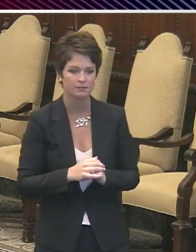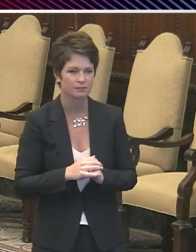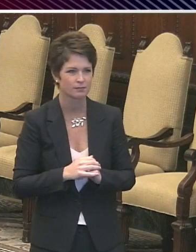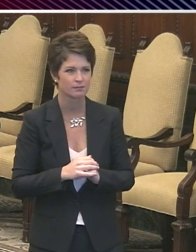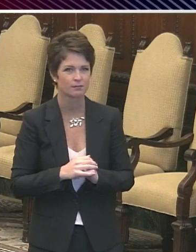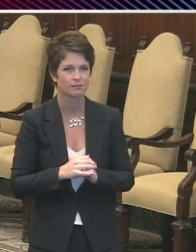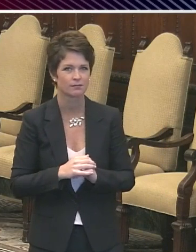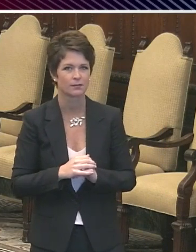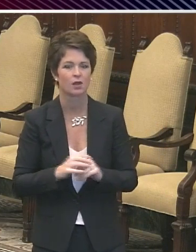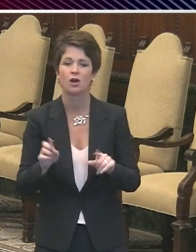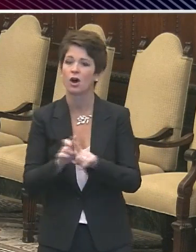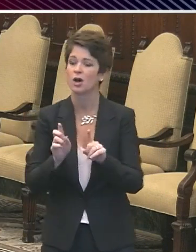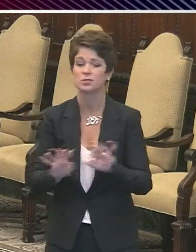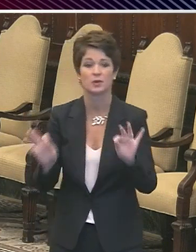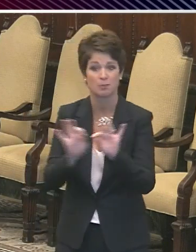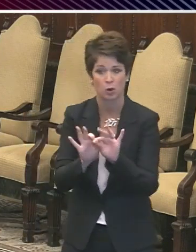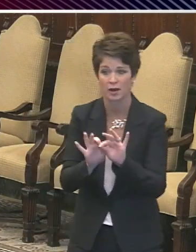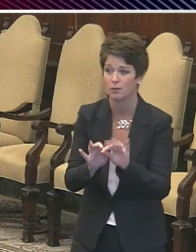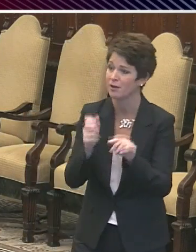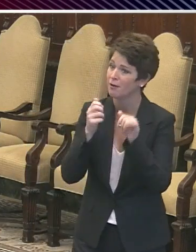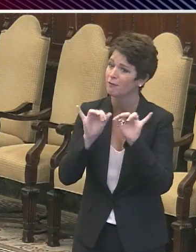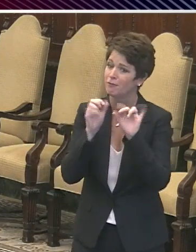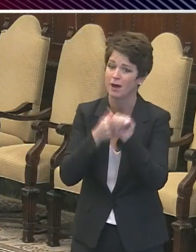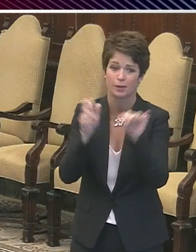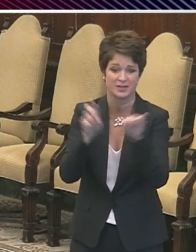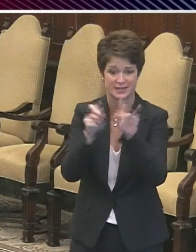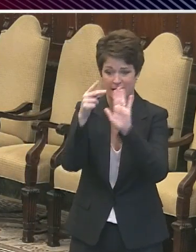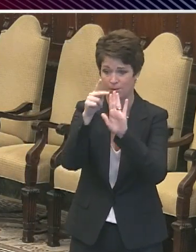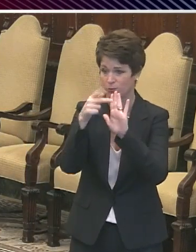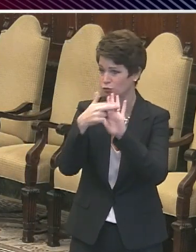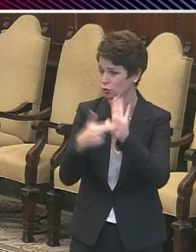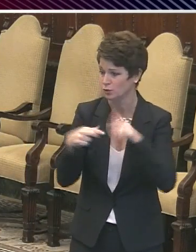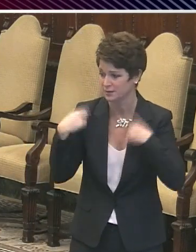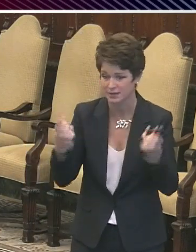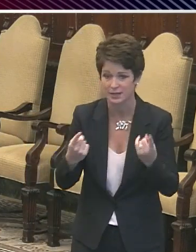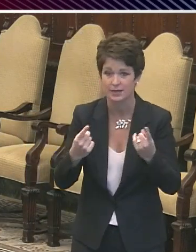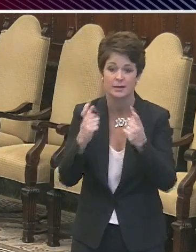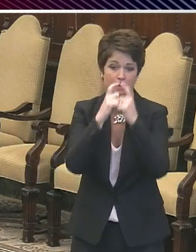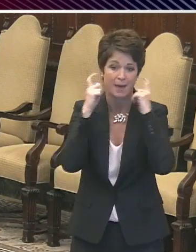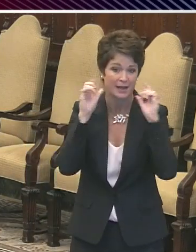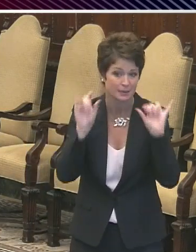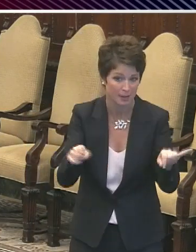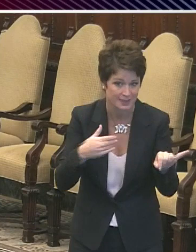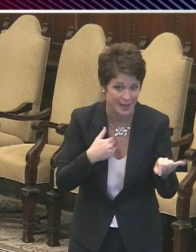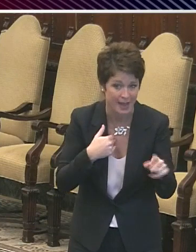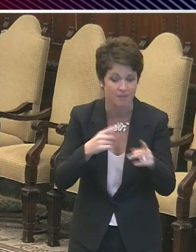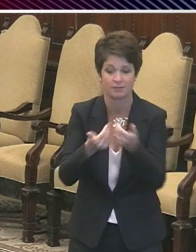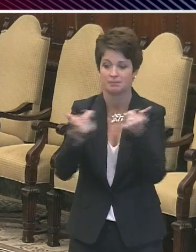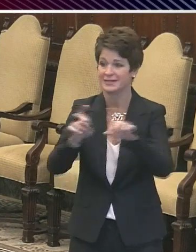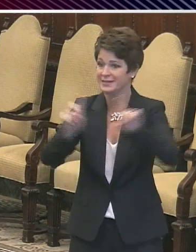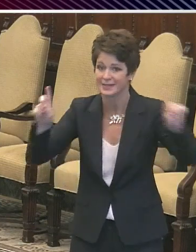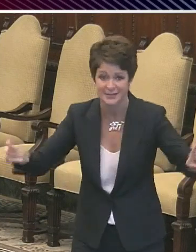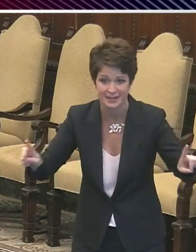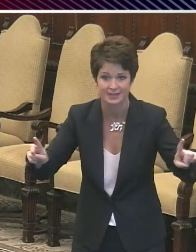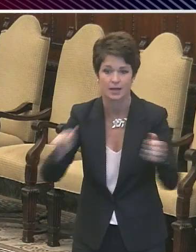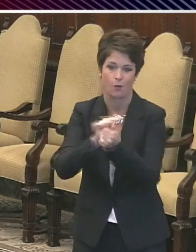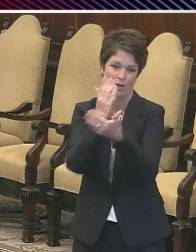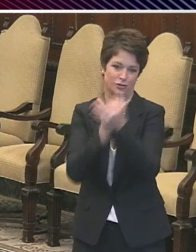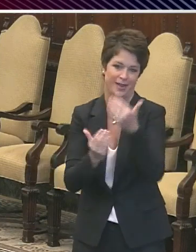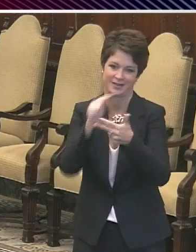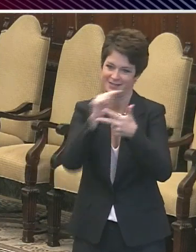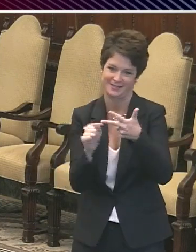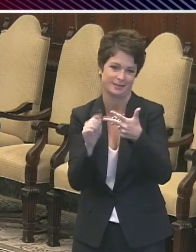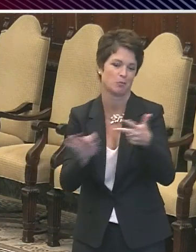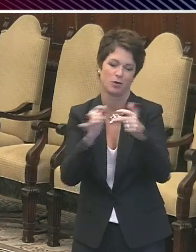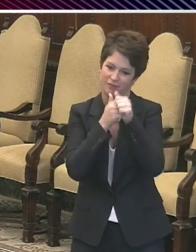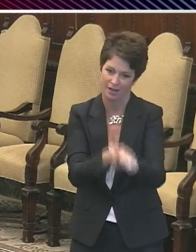not, remember the basic principles. Wear a mask. You don't want to acquire the infection. You don't want to spread the infection. Keep your distance and wash your hands.